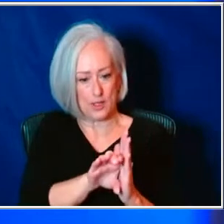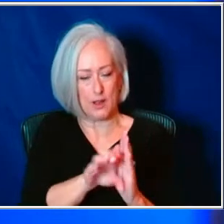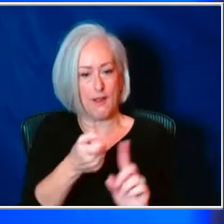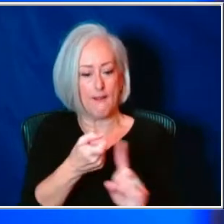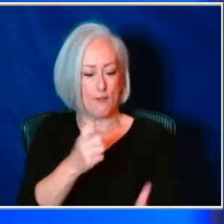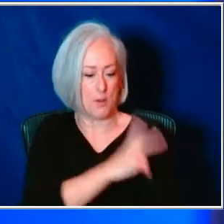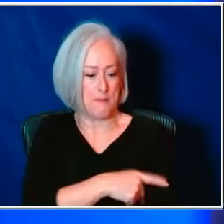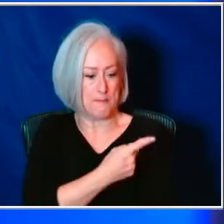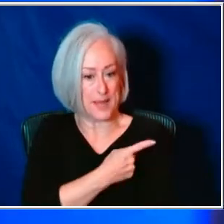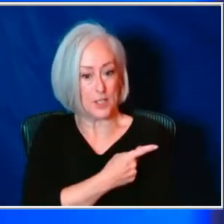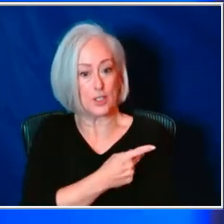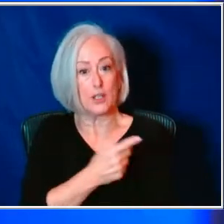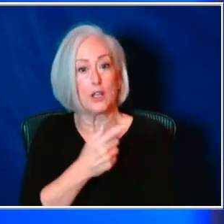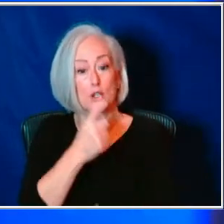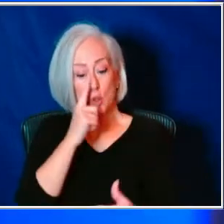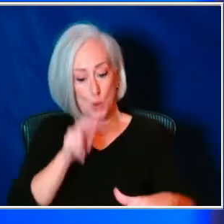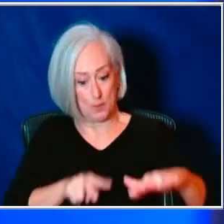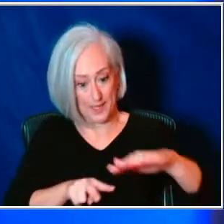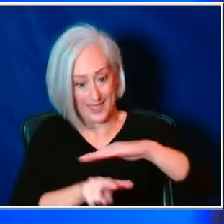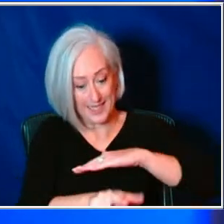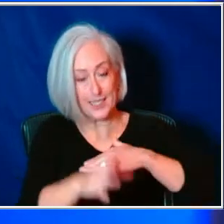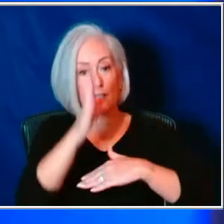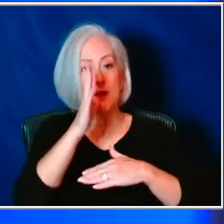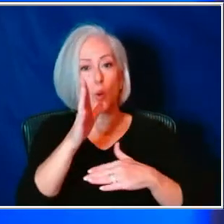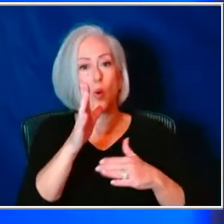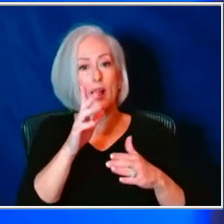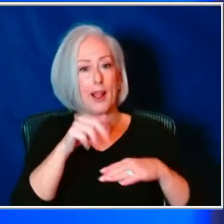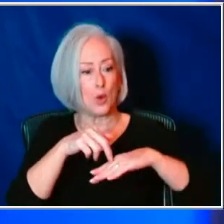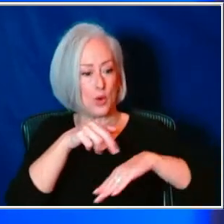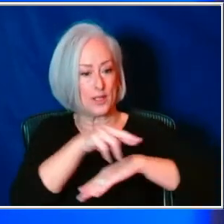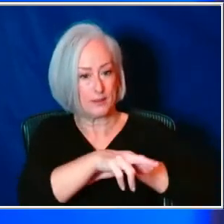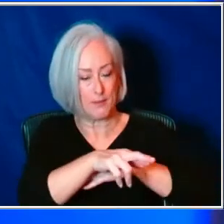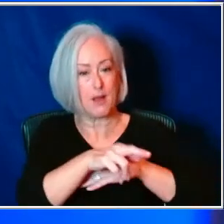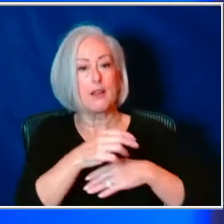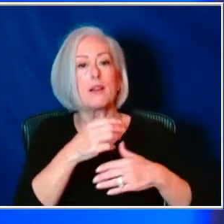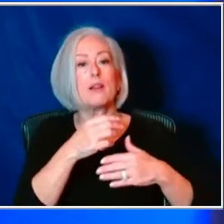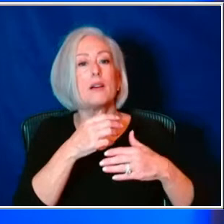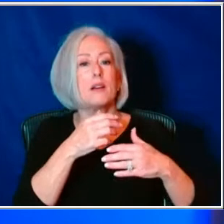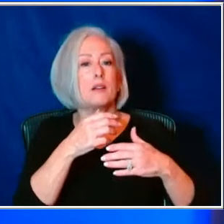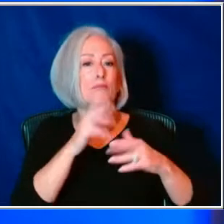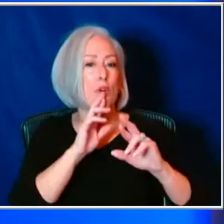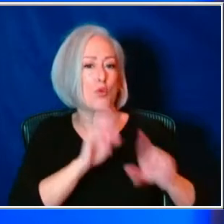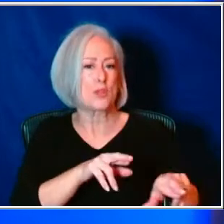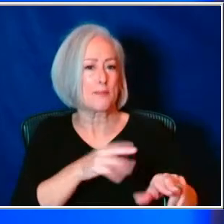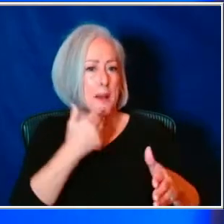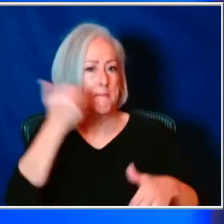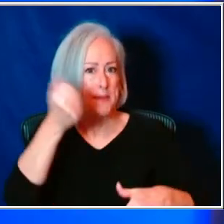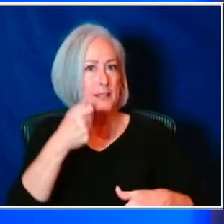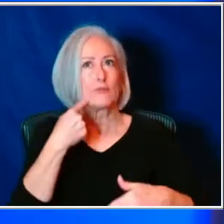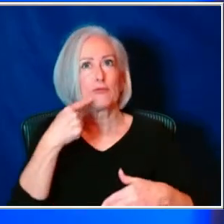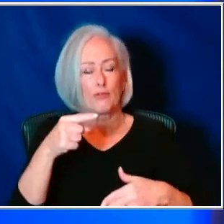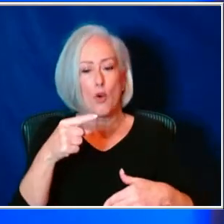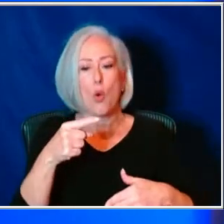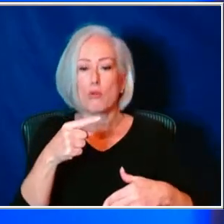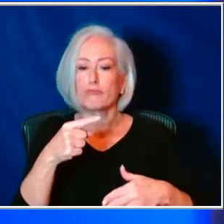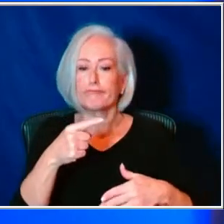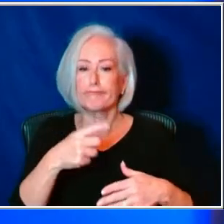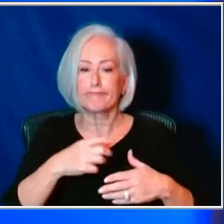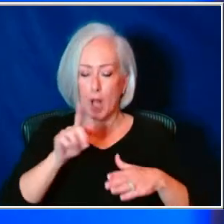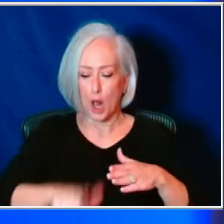they respond better to certain treatments for chronic low back pain to the other. So as you said, there's 4 interventions which are